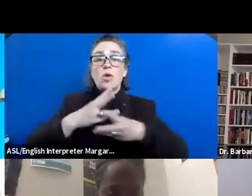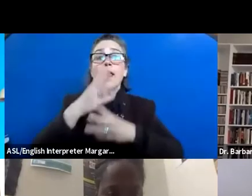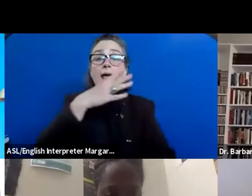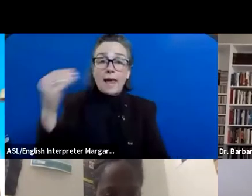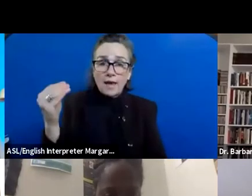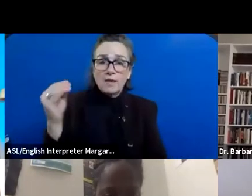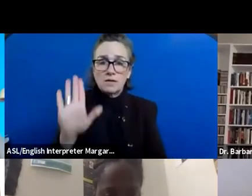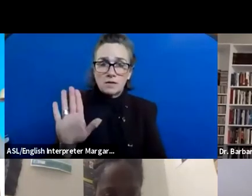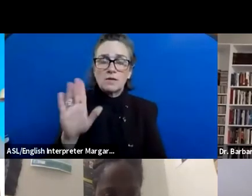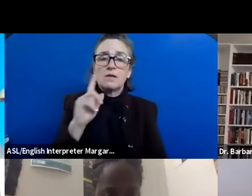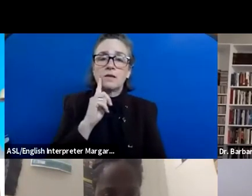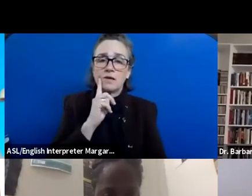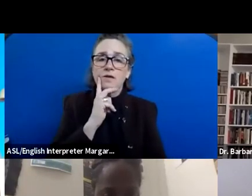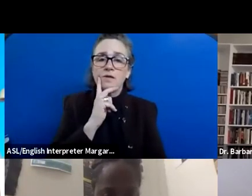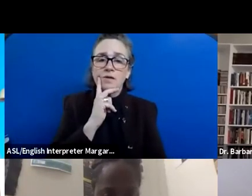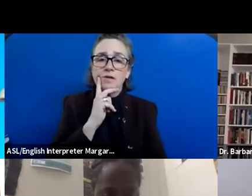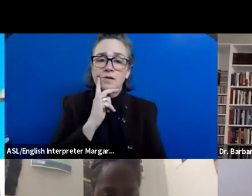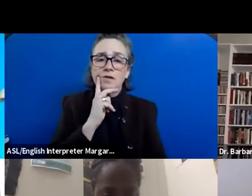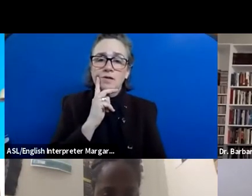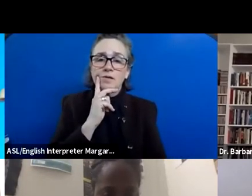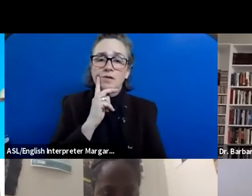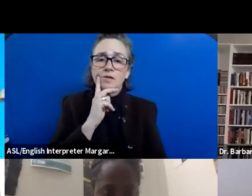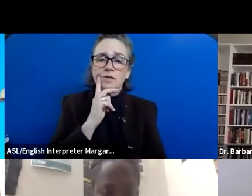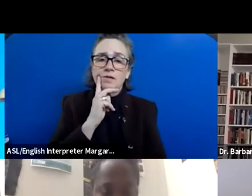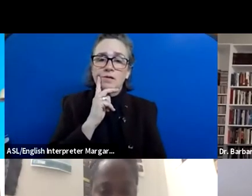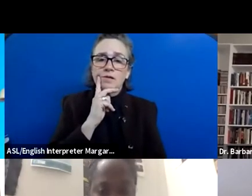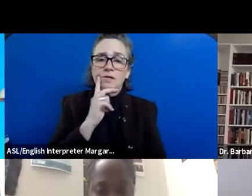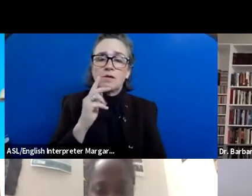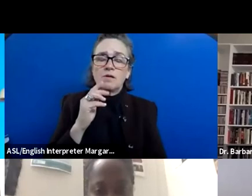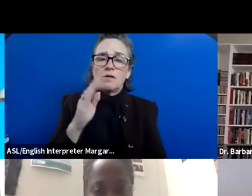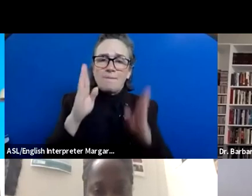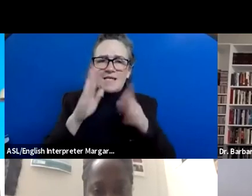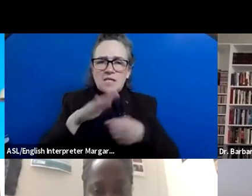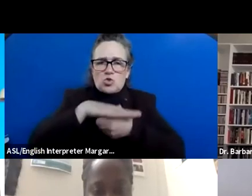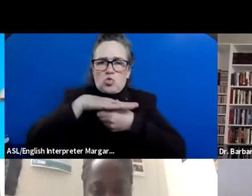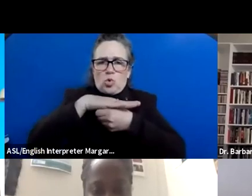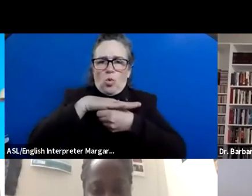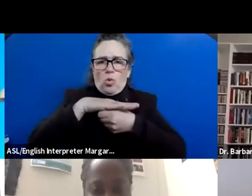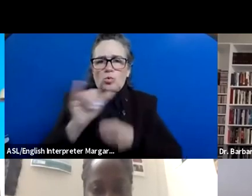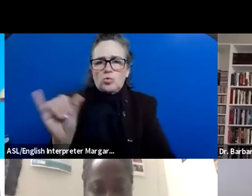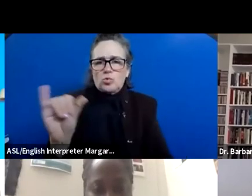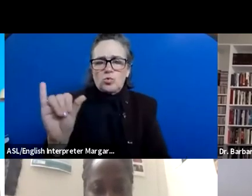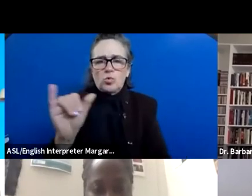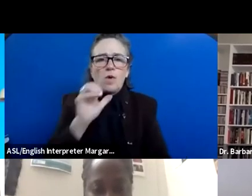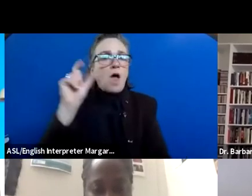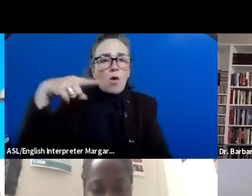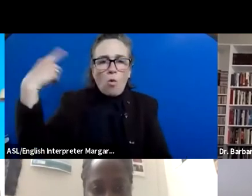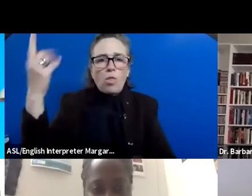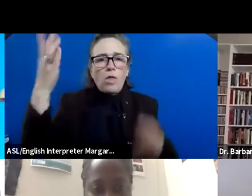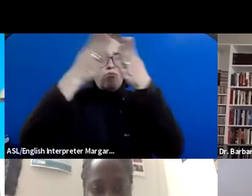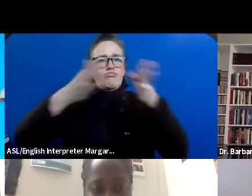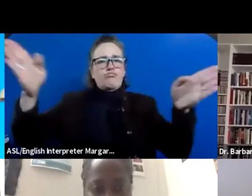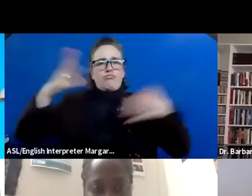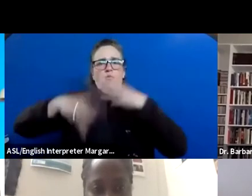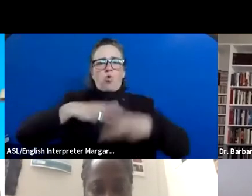there is also the question of paying attention locally. So I mean, I just wanted to put it out